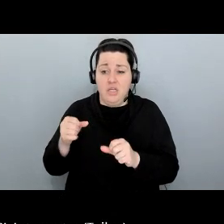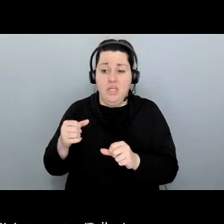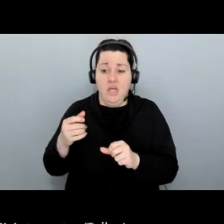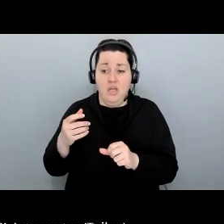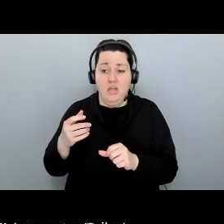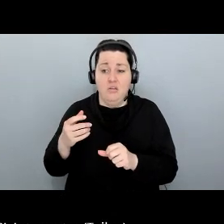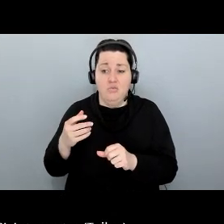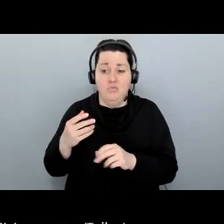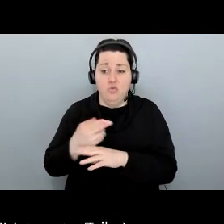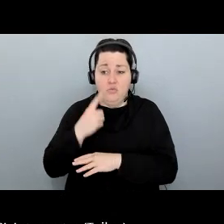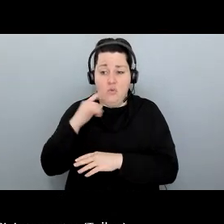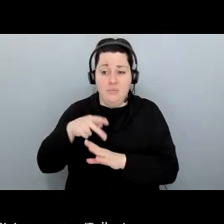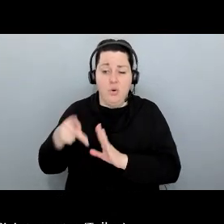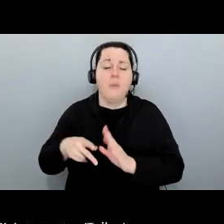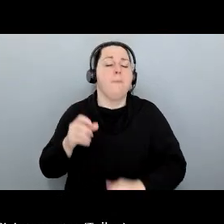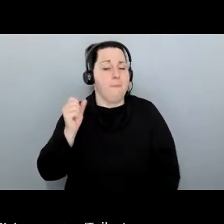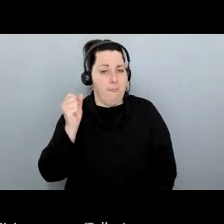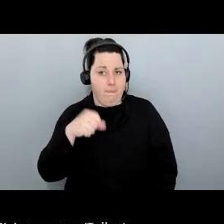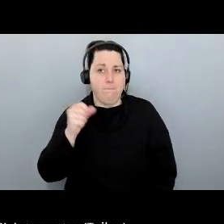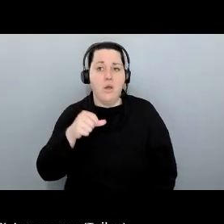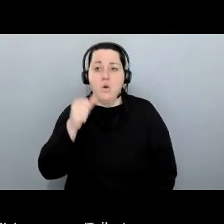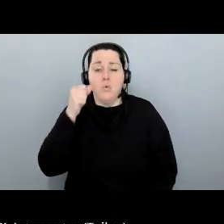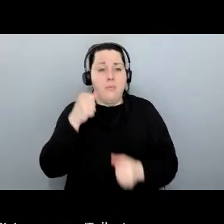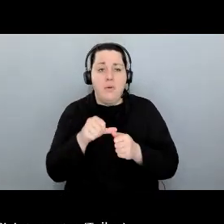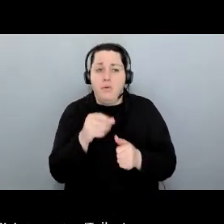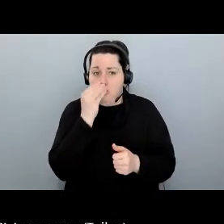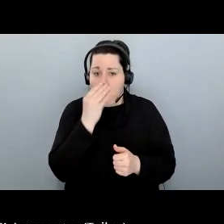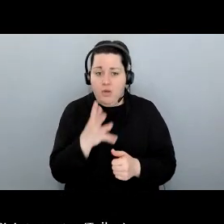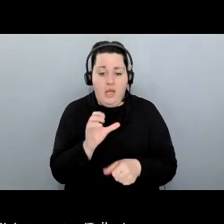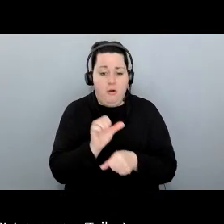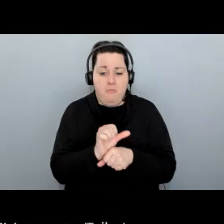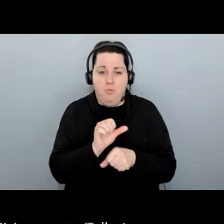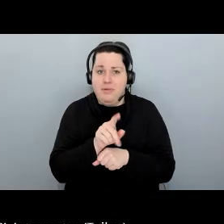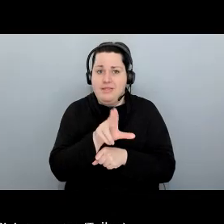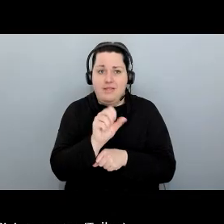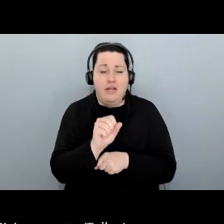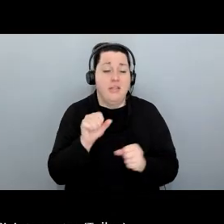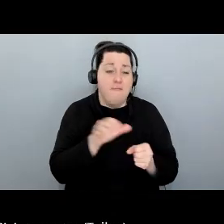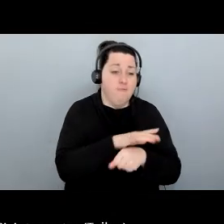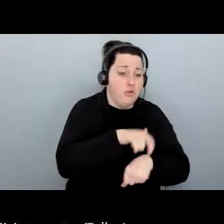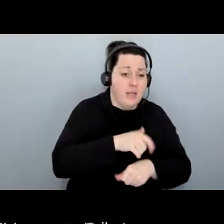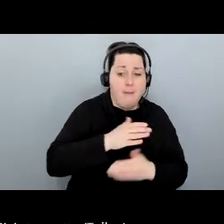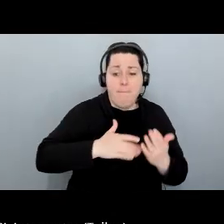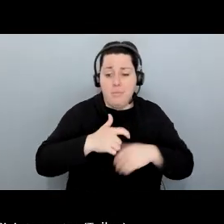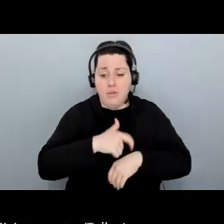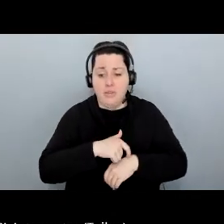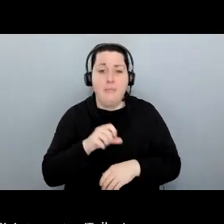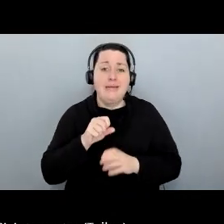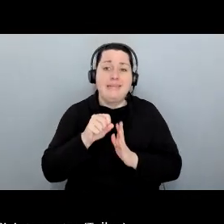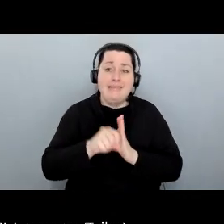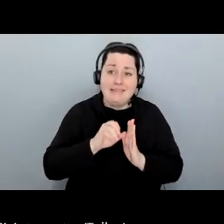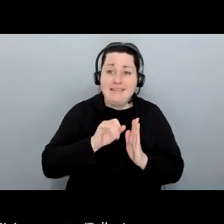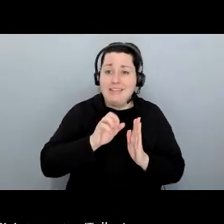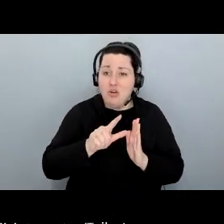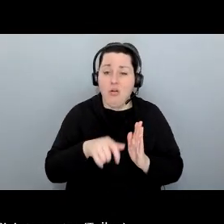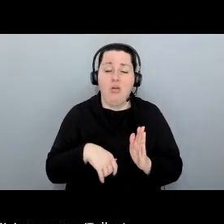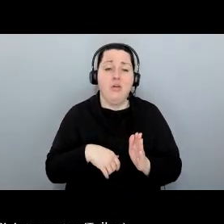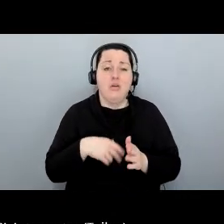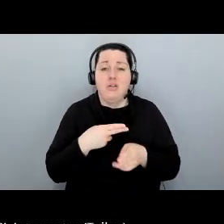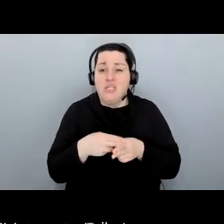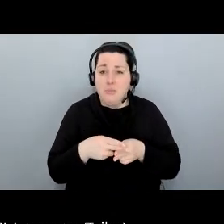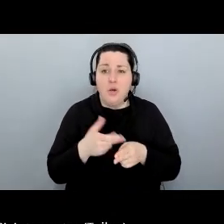program? Yes. Remember, we don't care what the employment status is. It could be full-time, part-time, seasonal, temporary, or